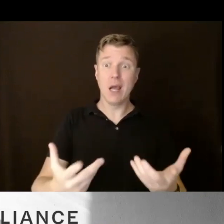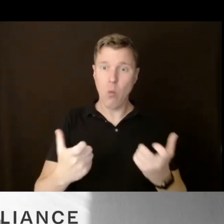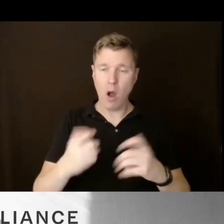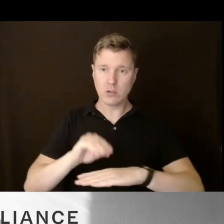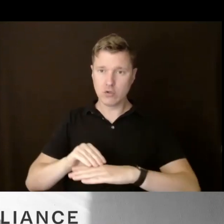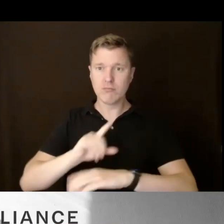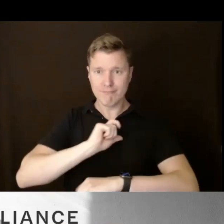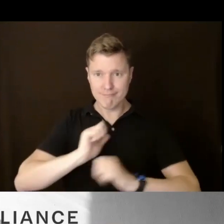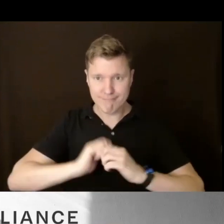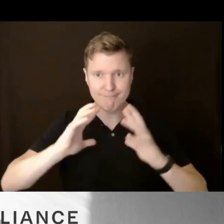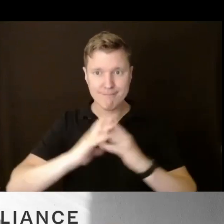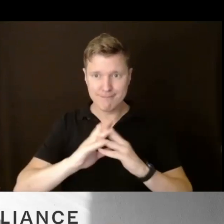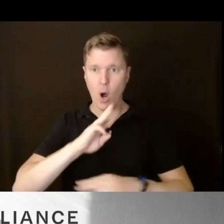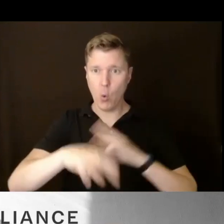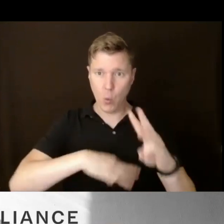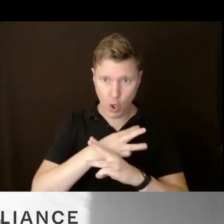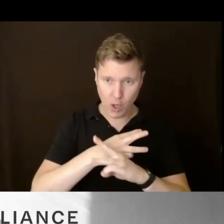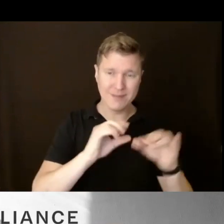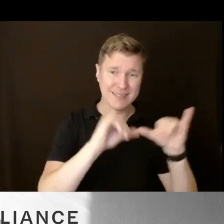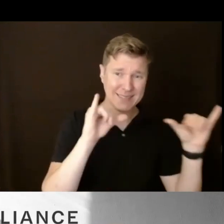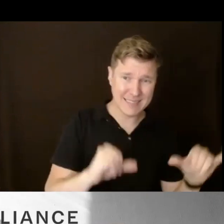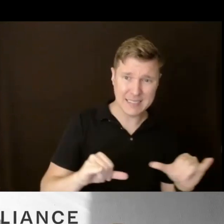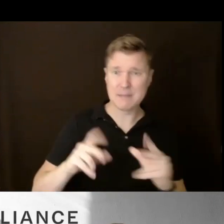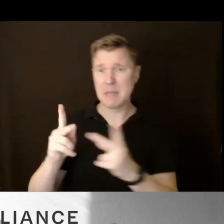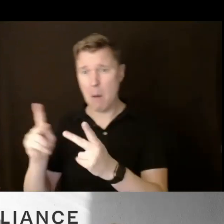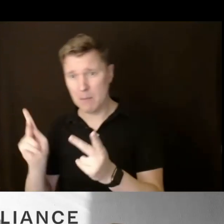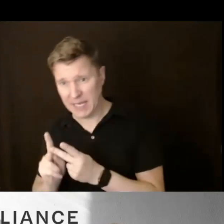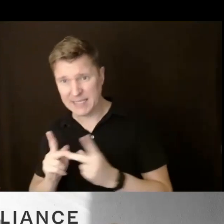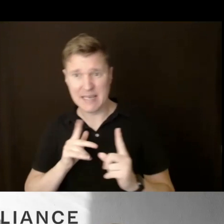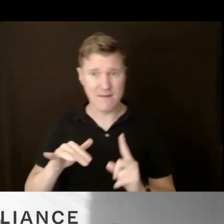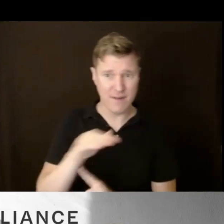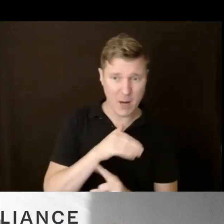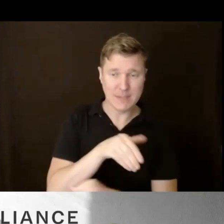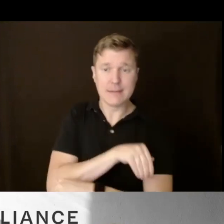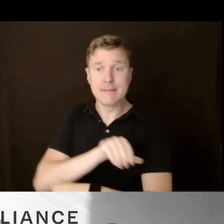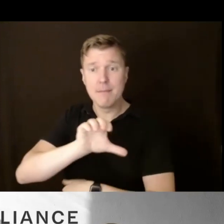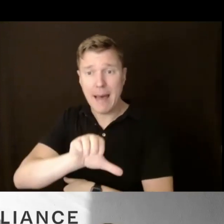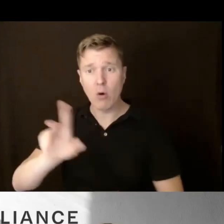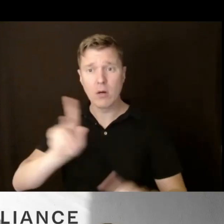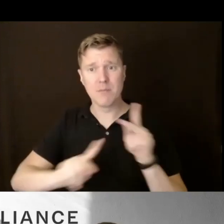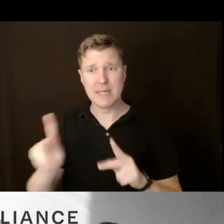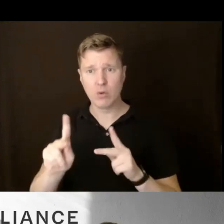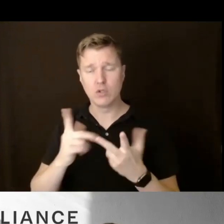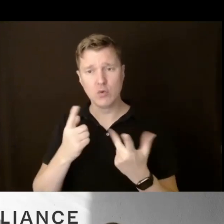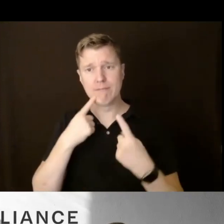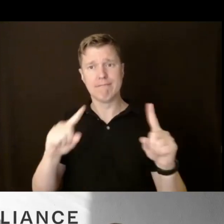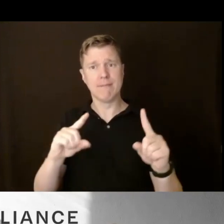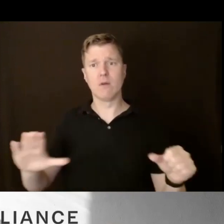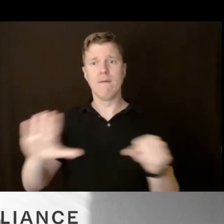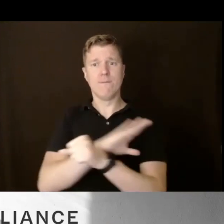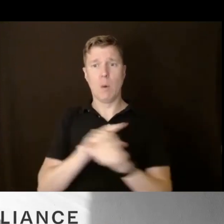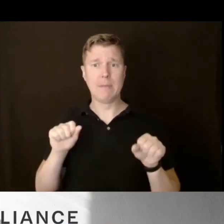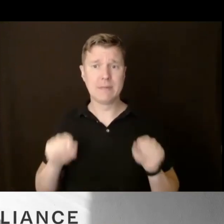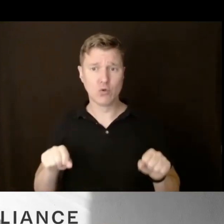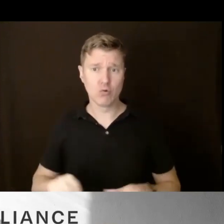where systems, institutions, and environments empower people to reach their full potential. So if we could